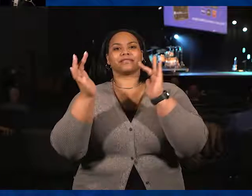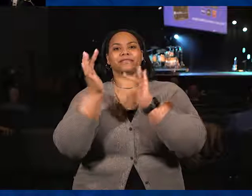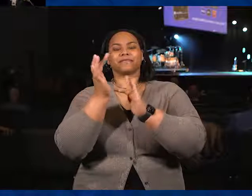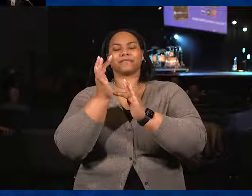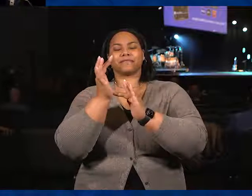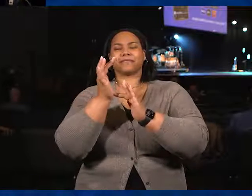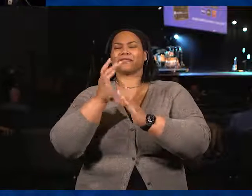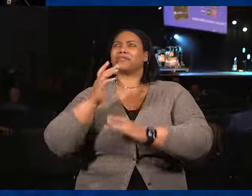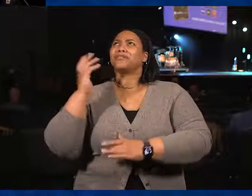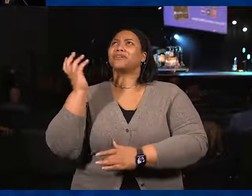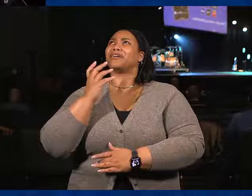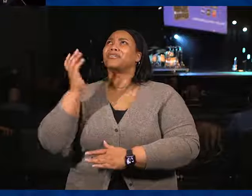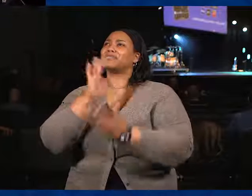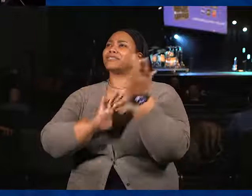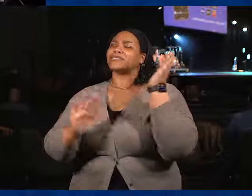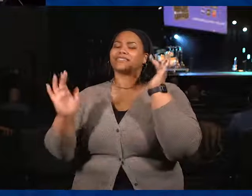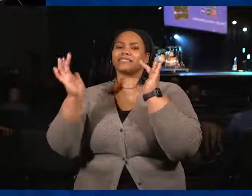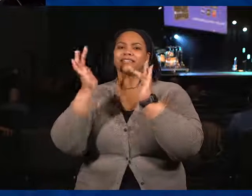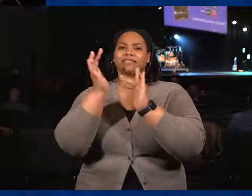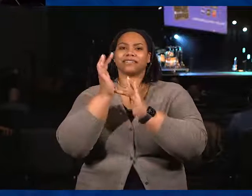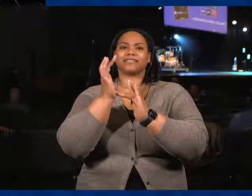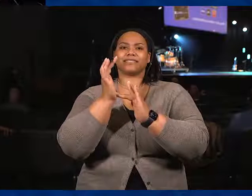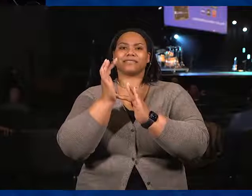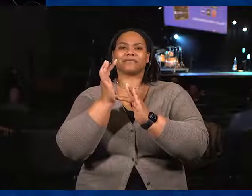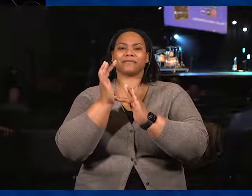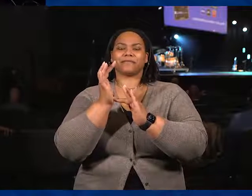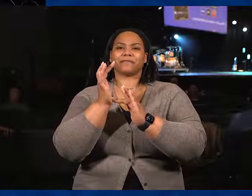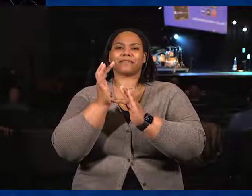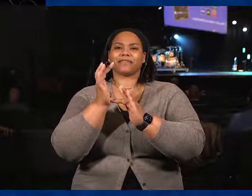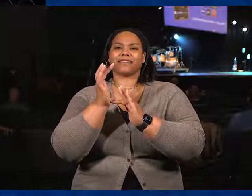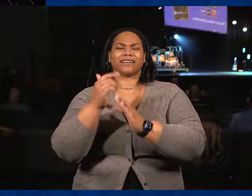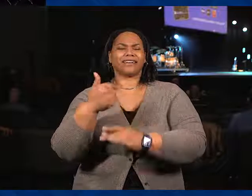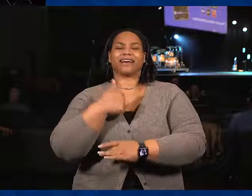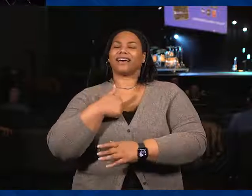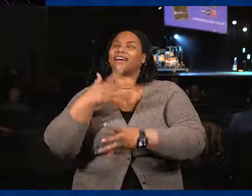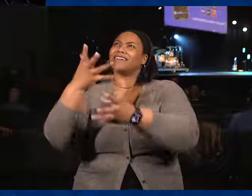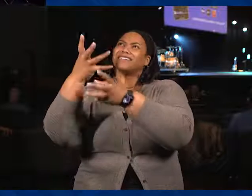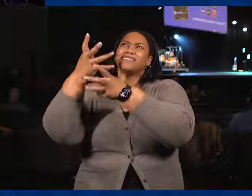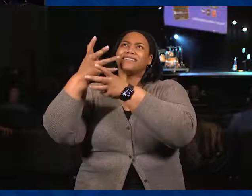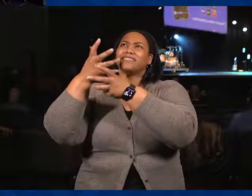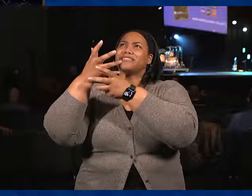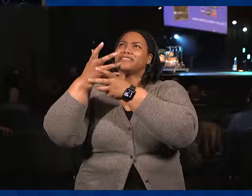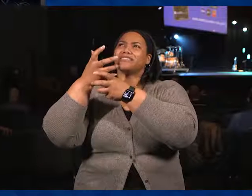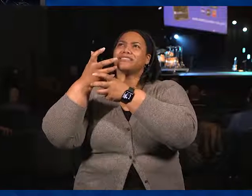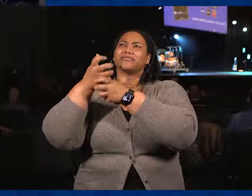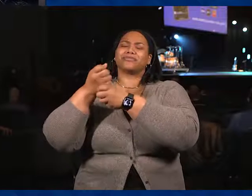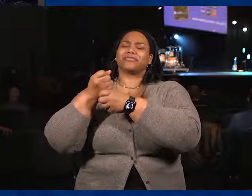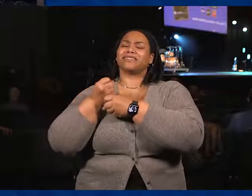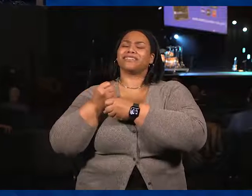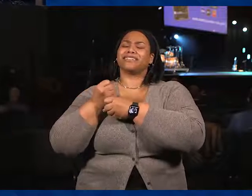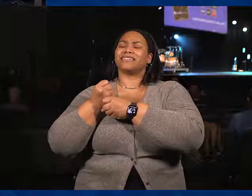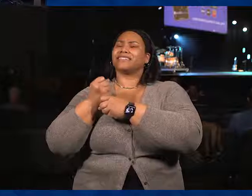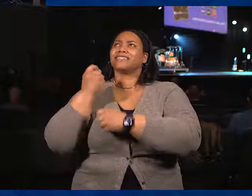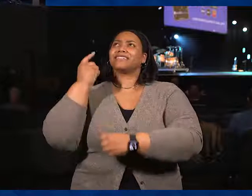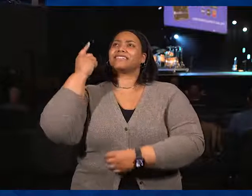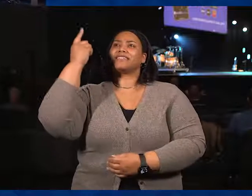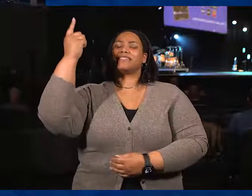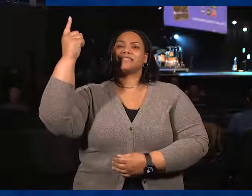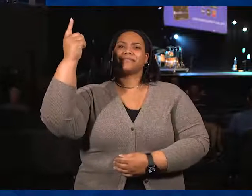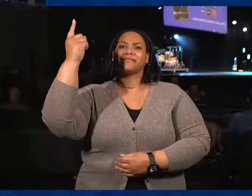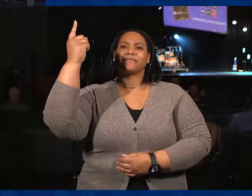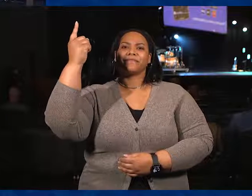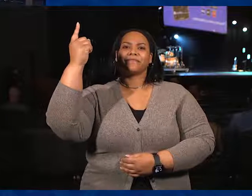Jesus, oh, Jesus, how I